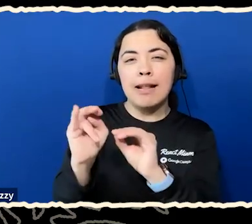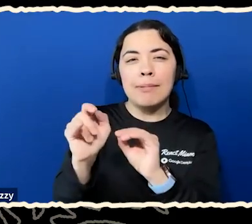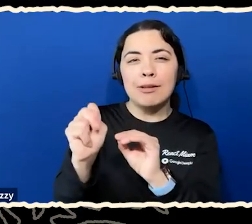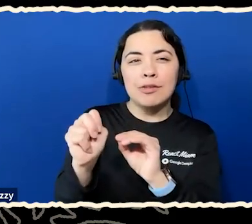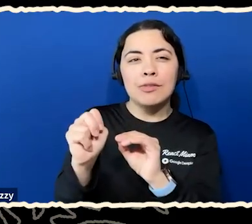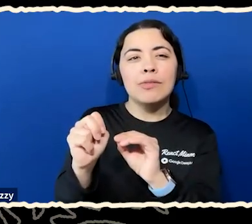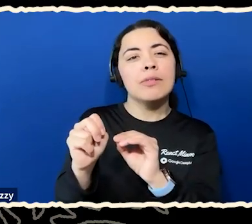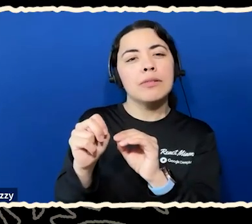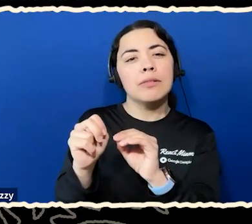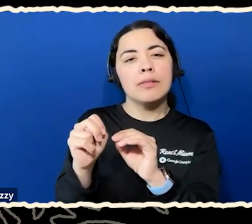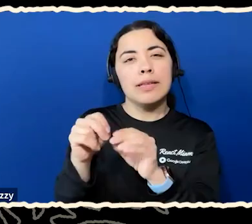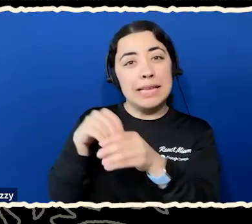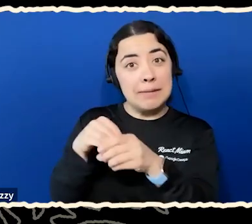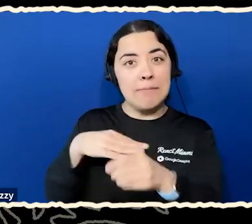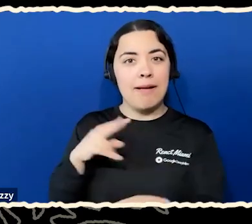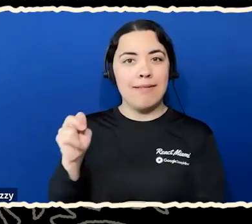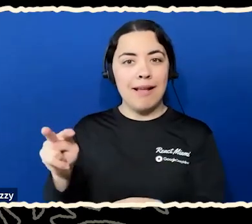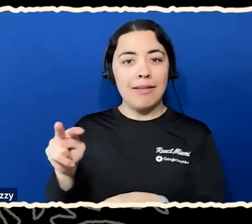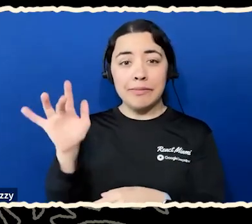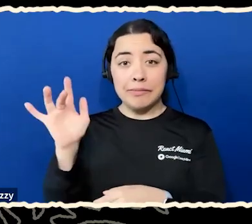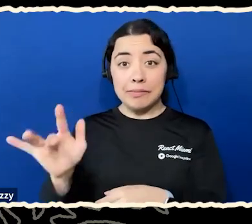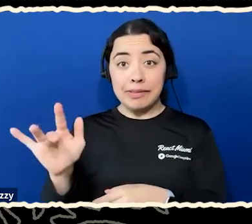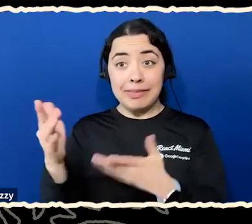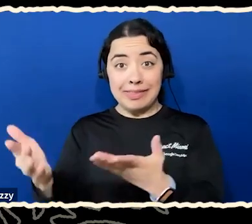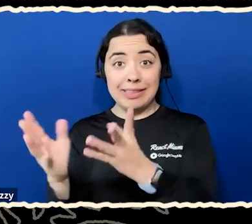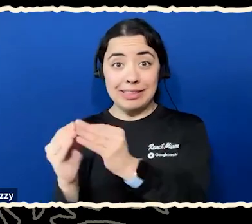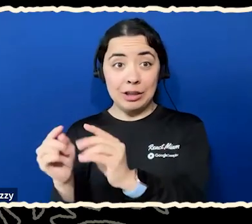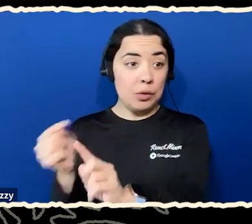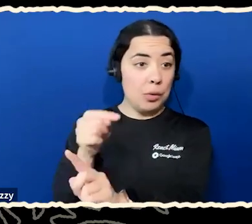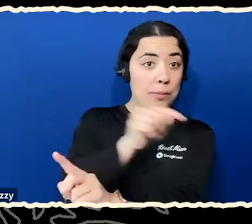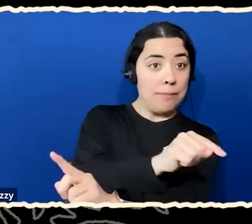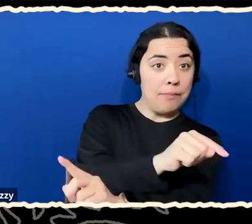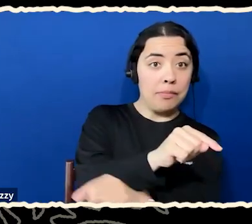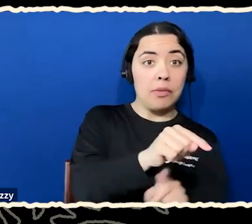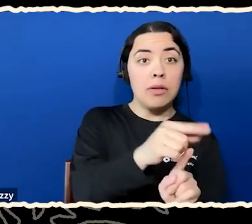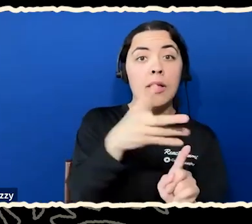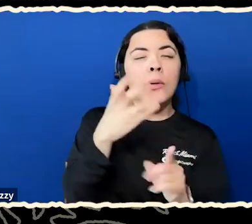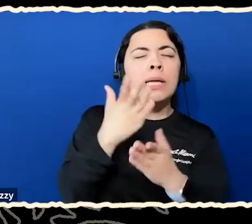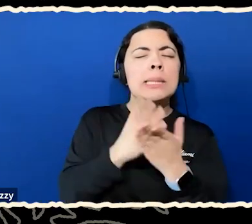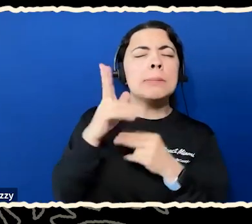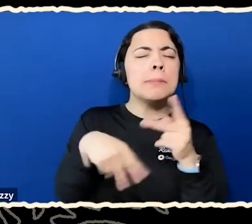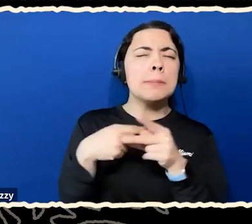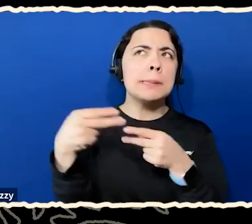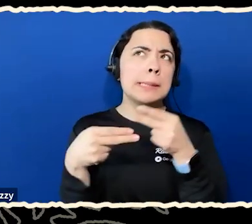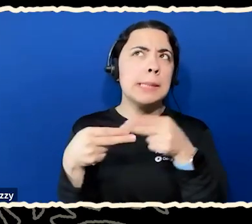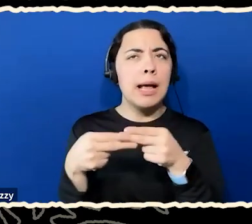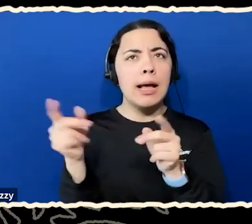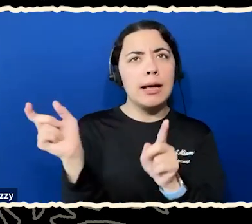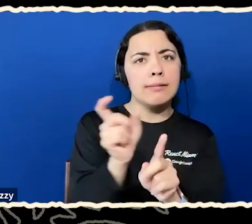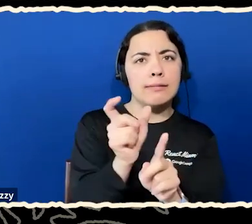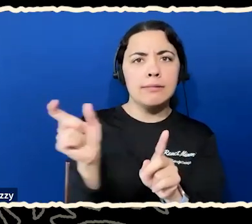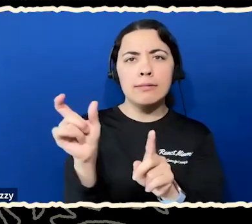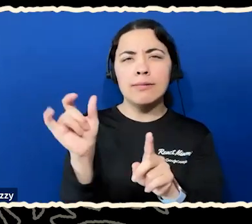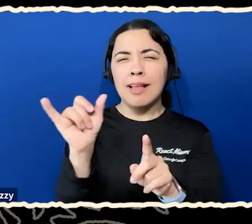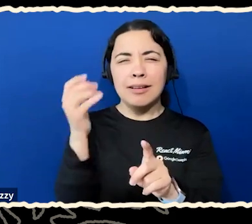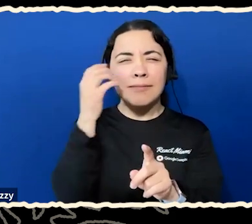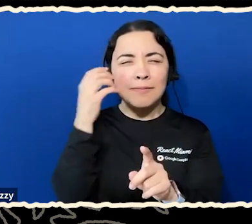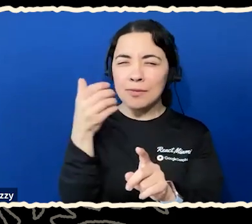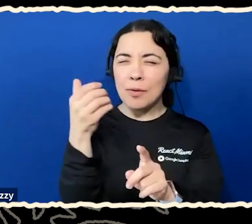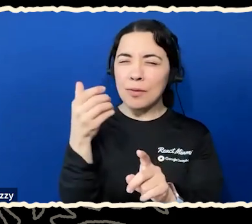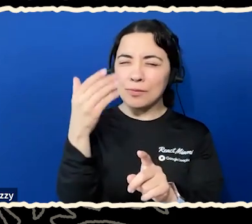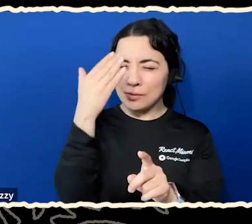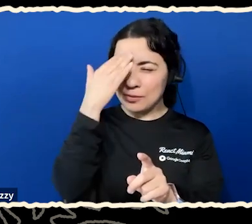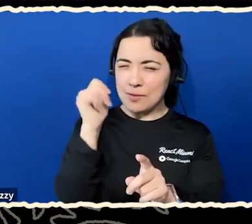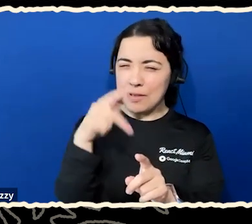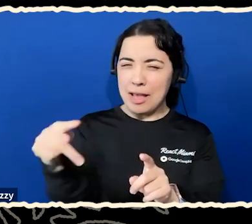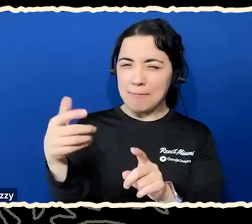this here, the session, and go back, I would like some sort of slide, like you commonly see on mobile apps, some sliding back and forth. So